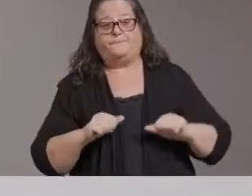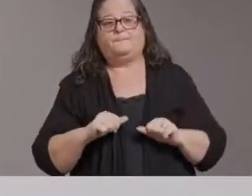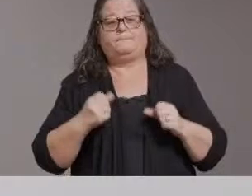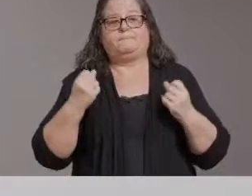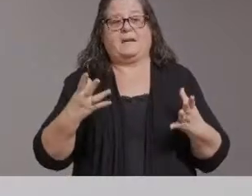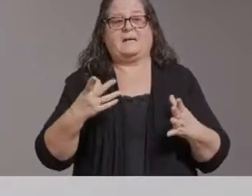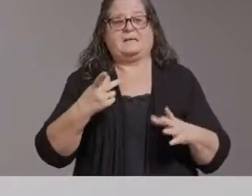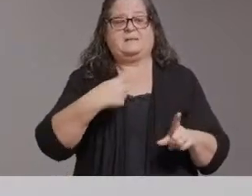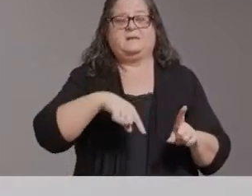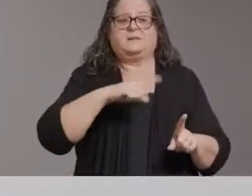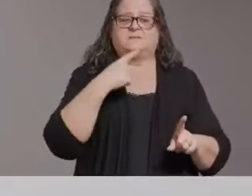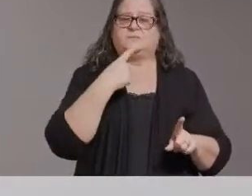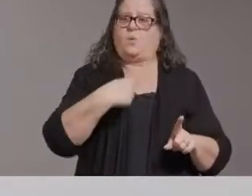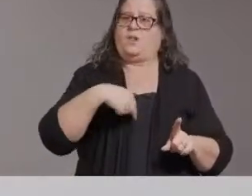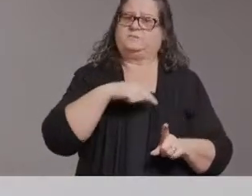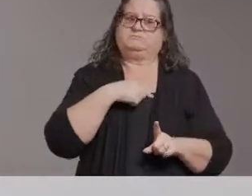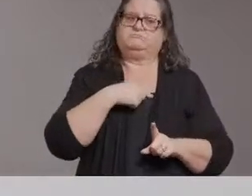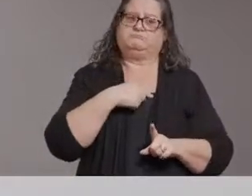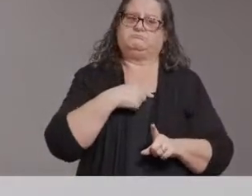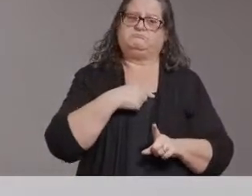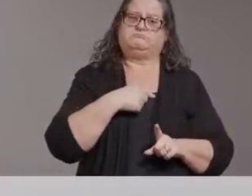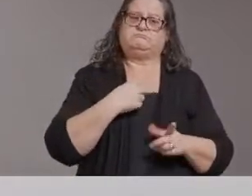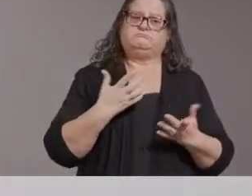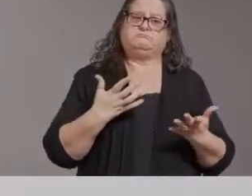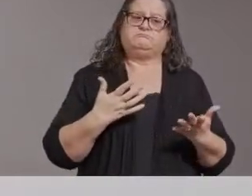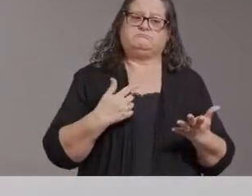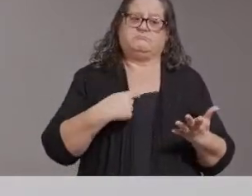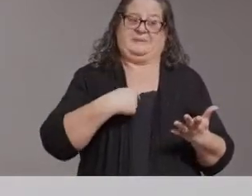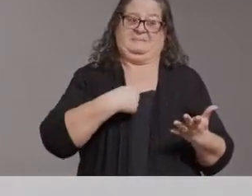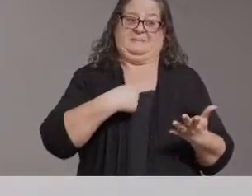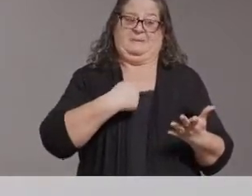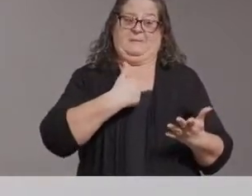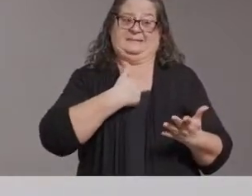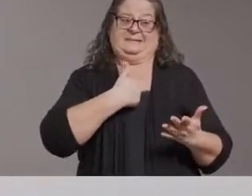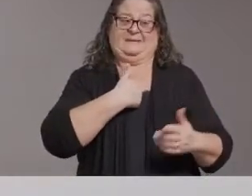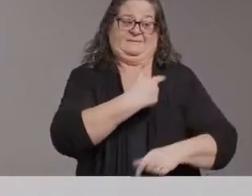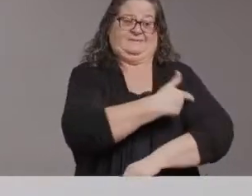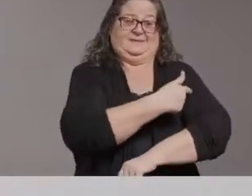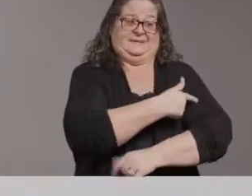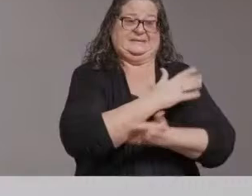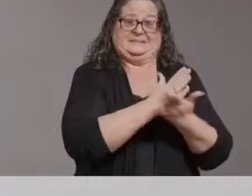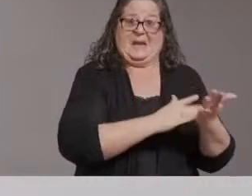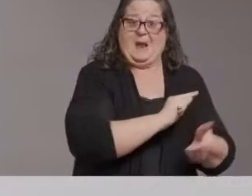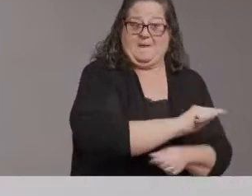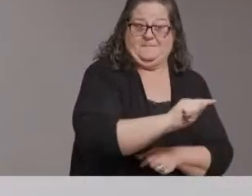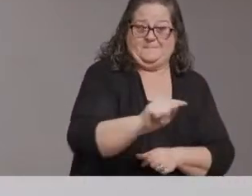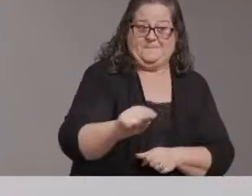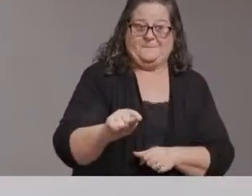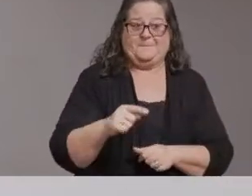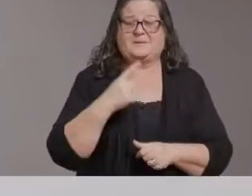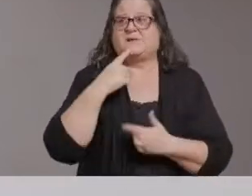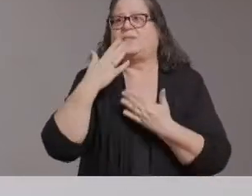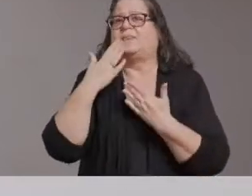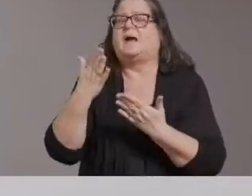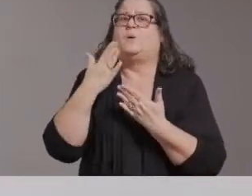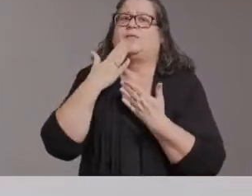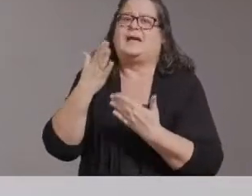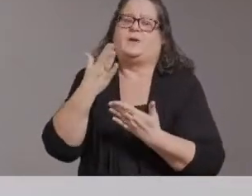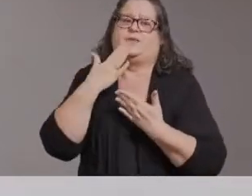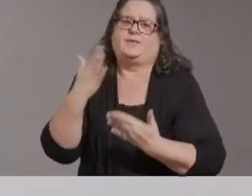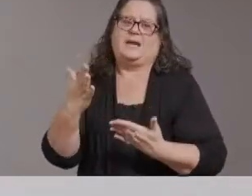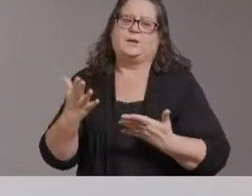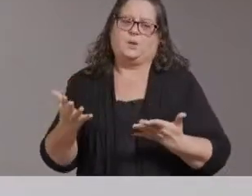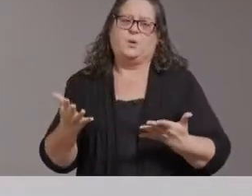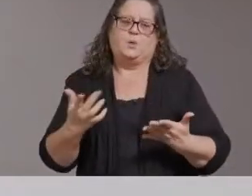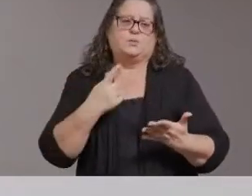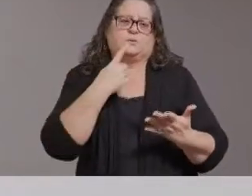us that they wouldn't. I vaccinated some of those individuals myself, and they were very thankful. So I think that that